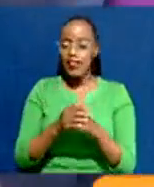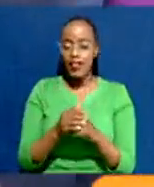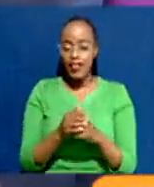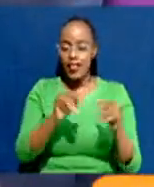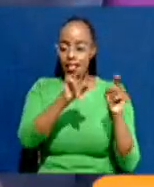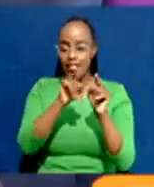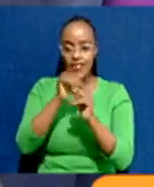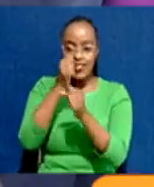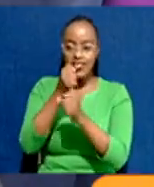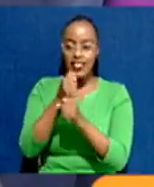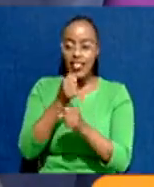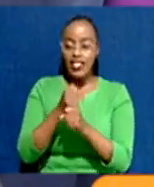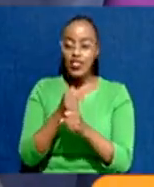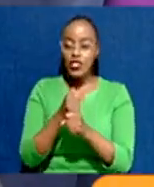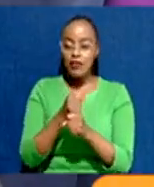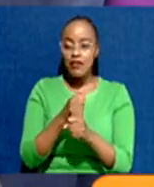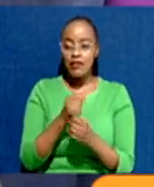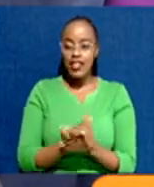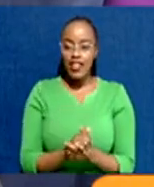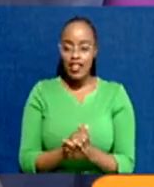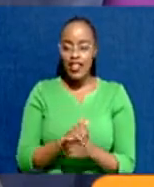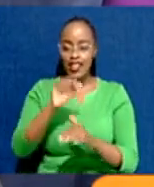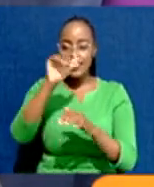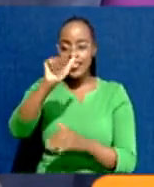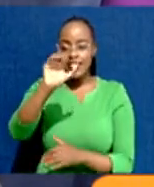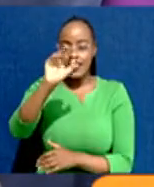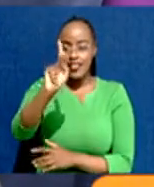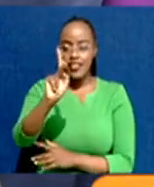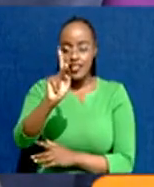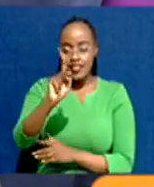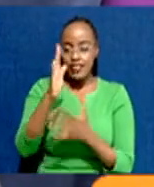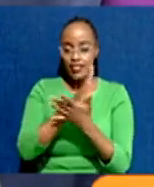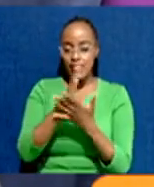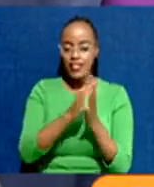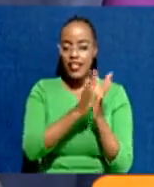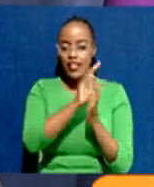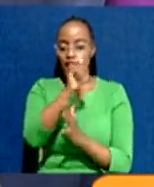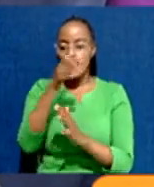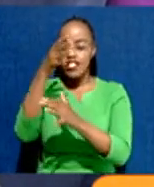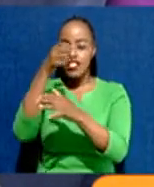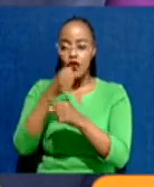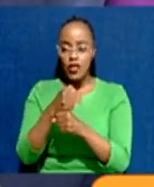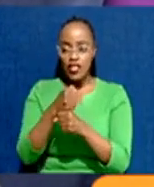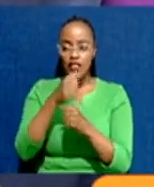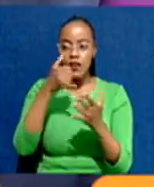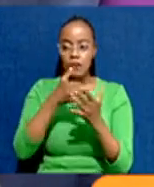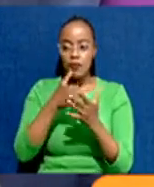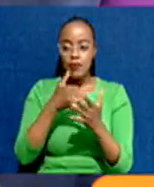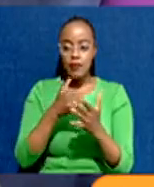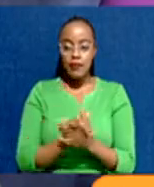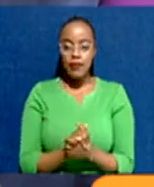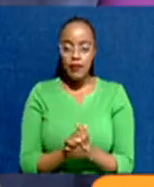ground. We, the Anglican Church Bishop, and other religious sector and other stakeholders, including